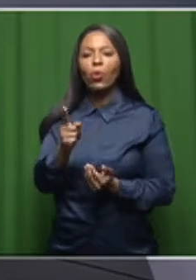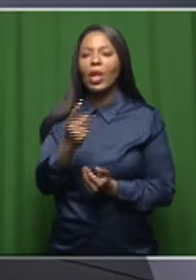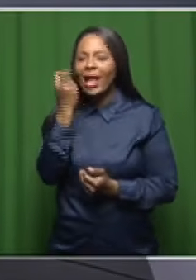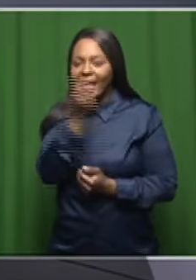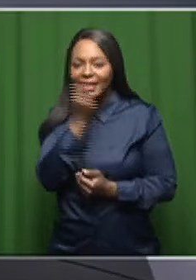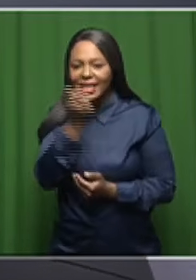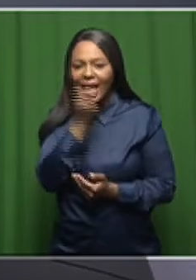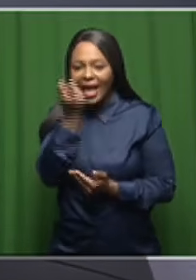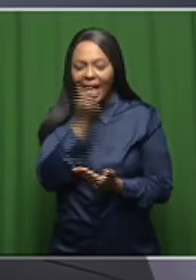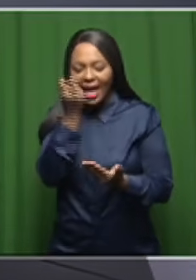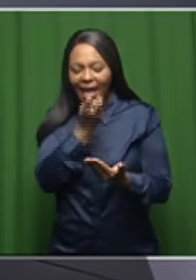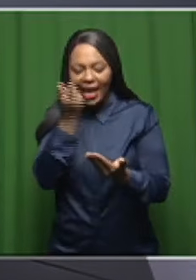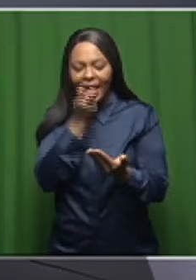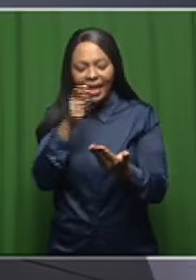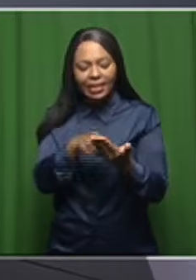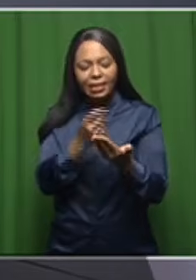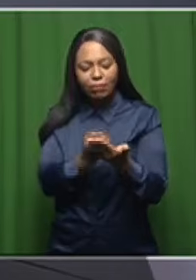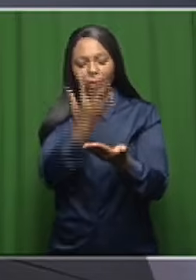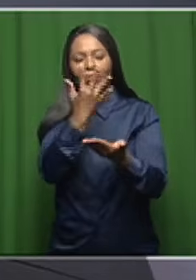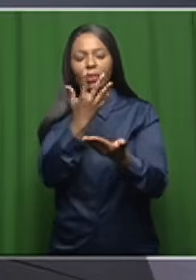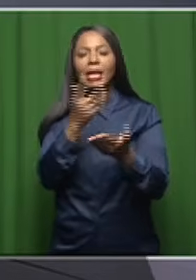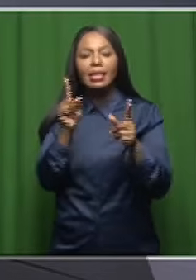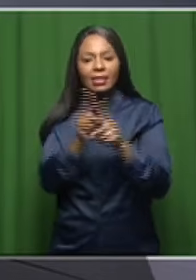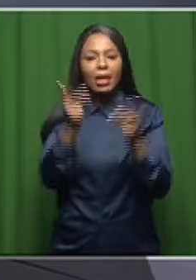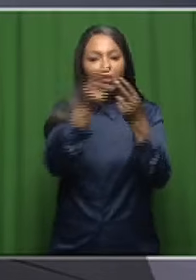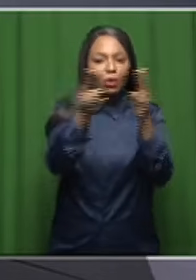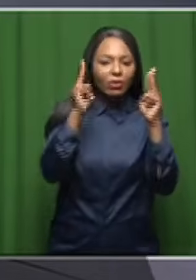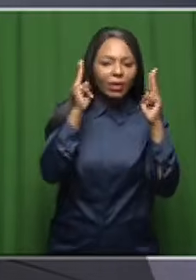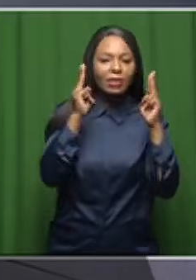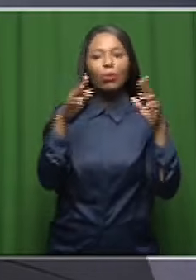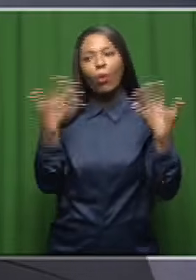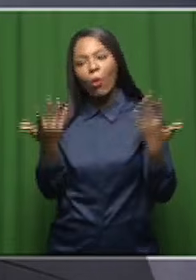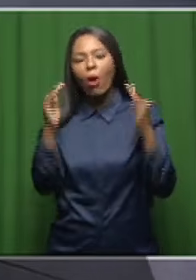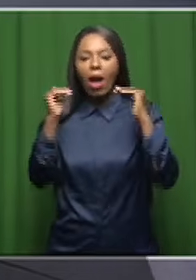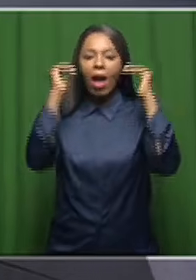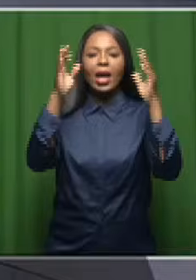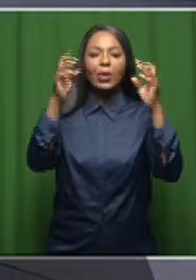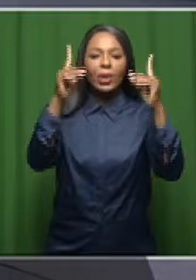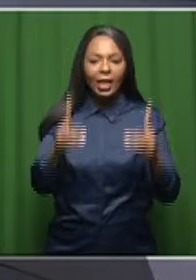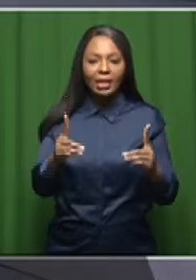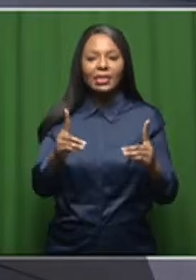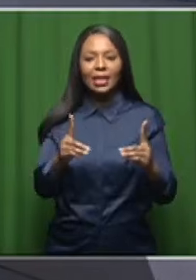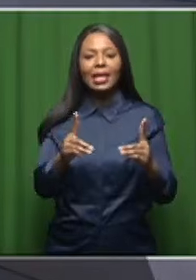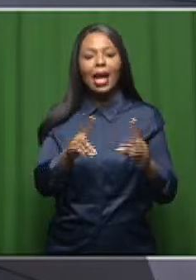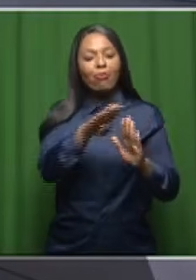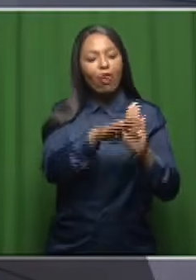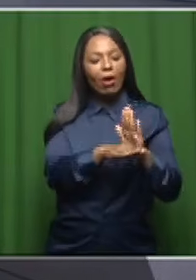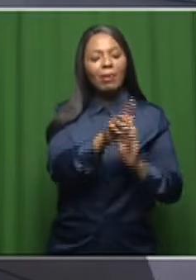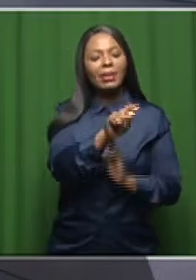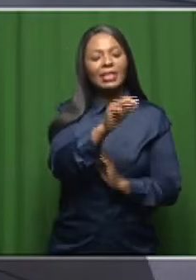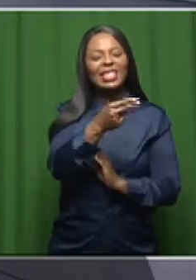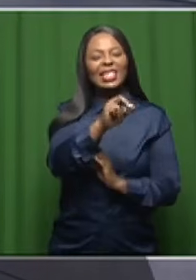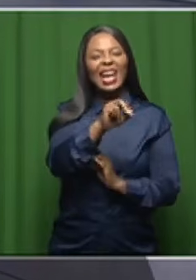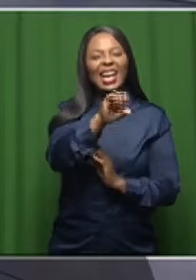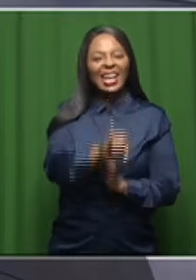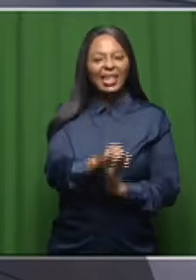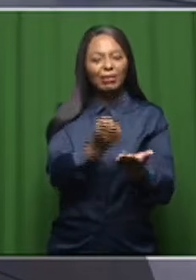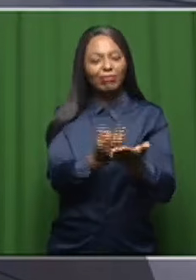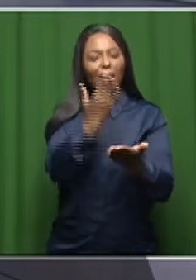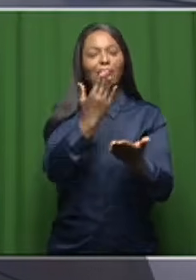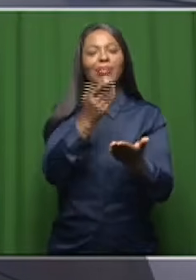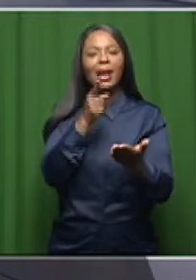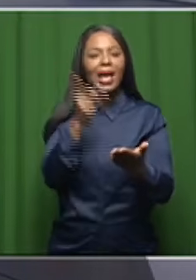then maybe when you now want to go into university or higher education, tertiaries, you're also wanting maybe to